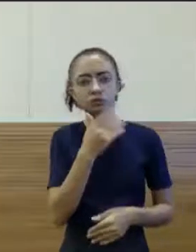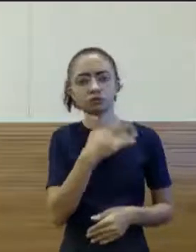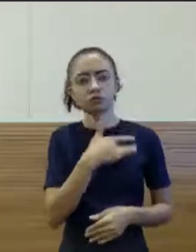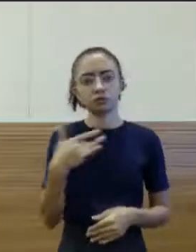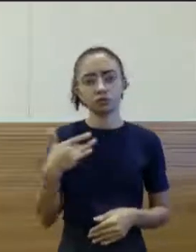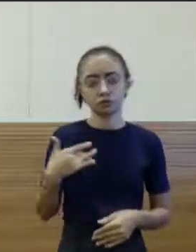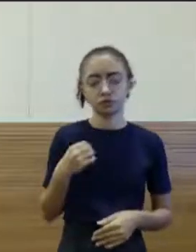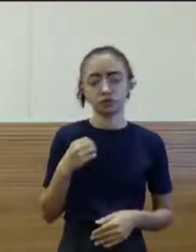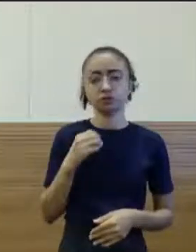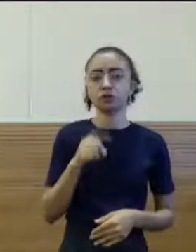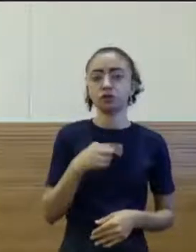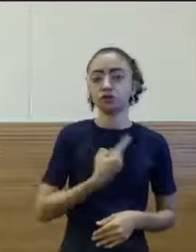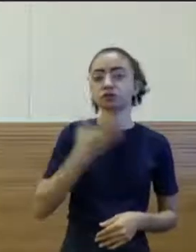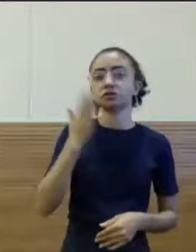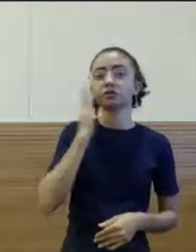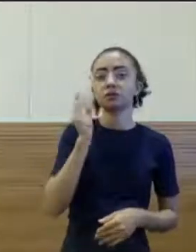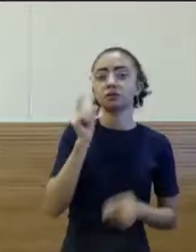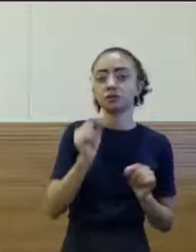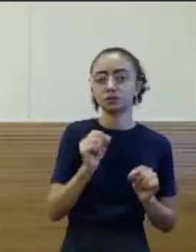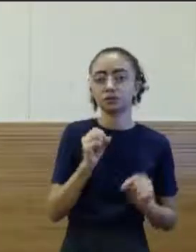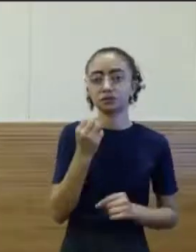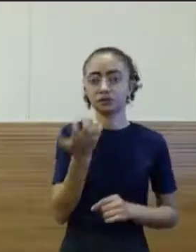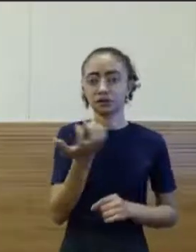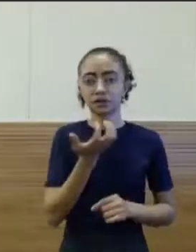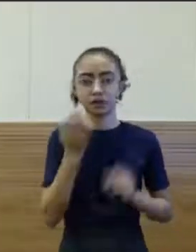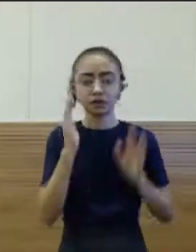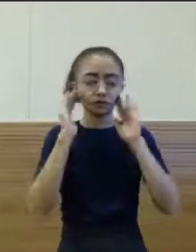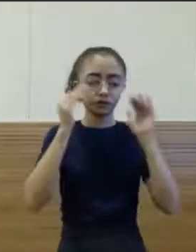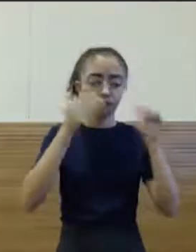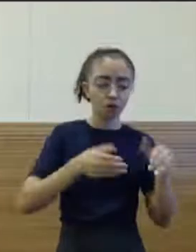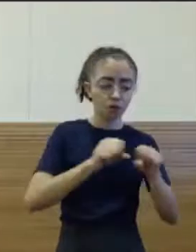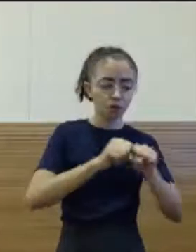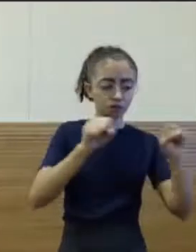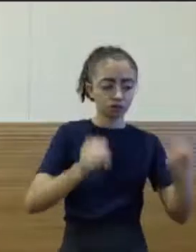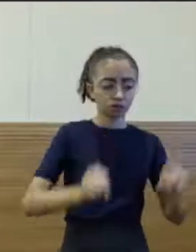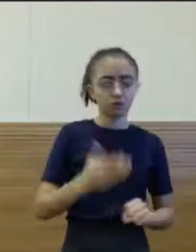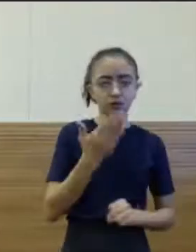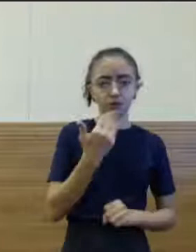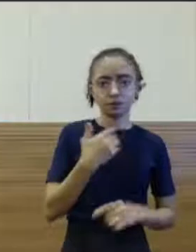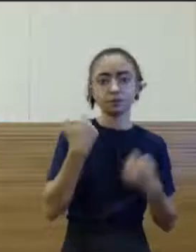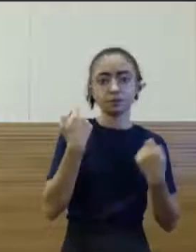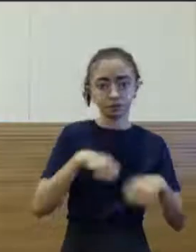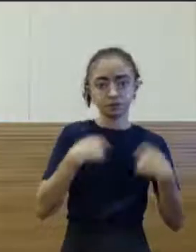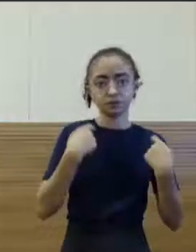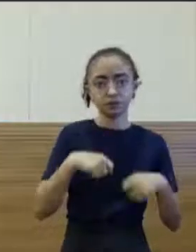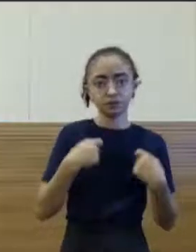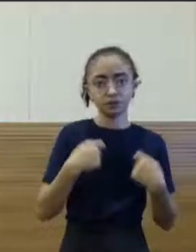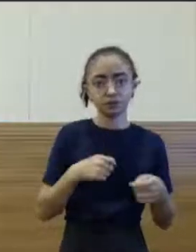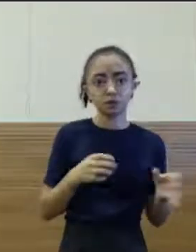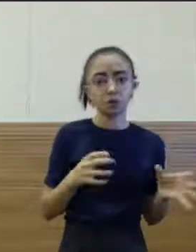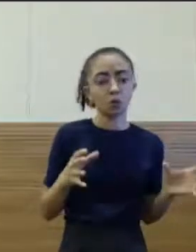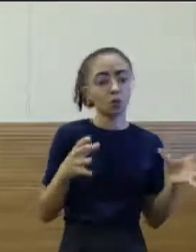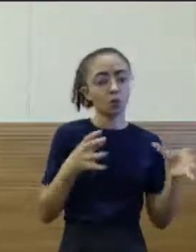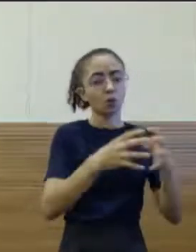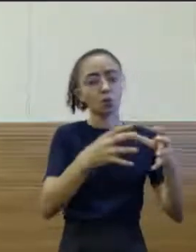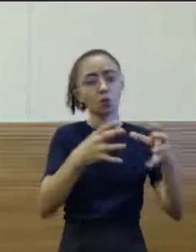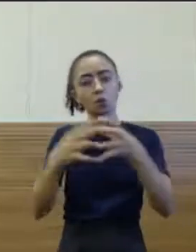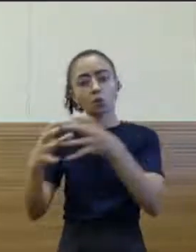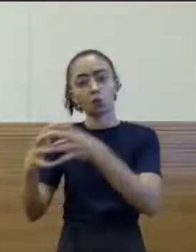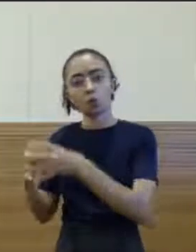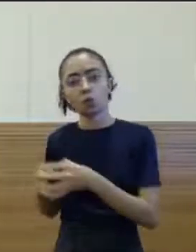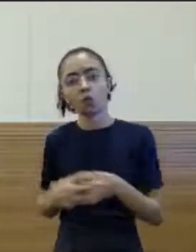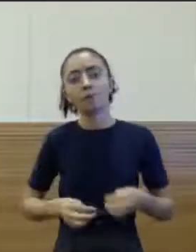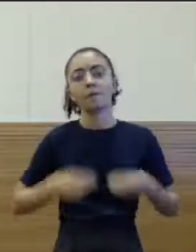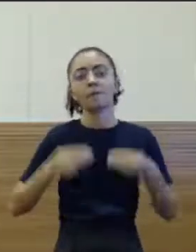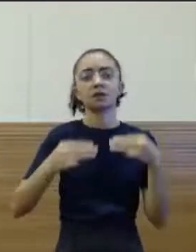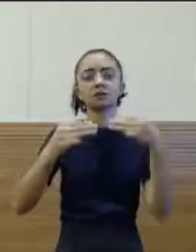aware that if we want to work with a focus on dietary systems, we need, or food system, we need to reach other hierarchies, other